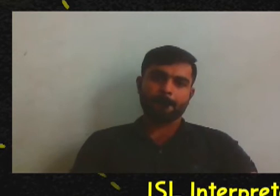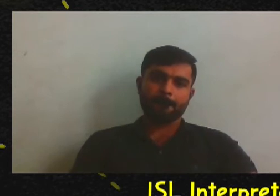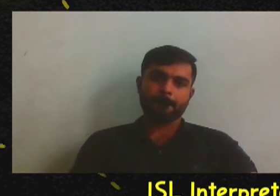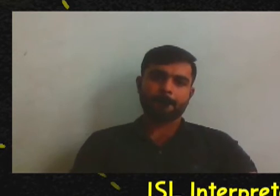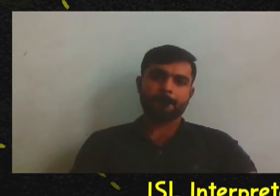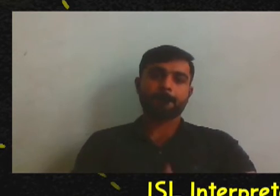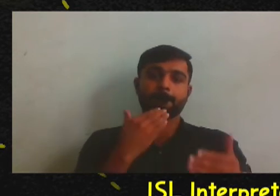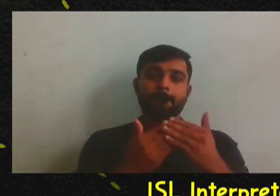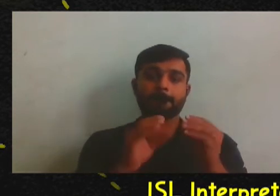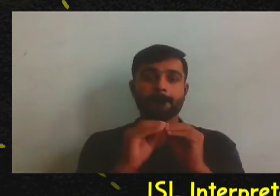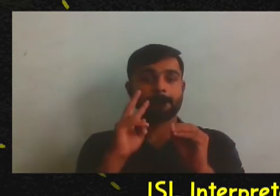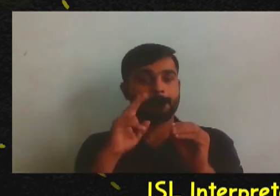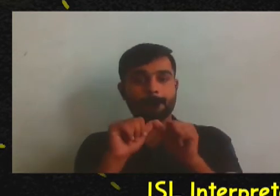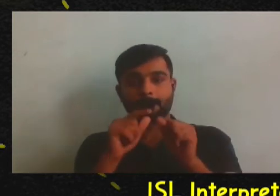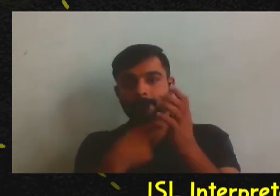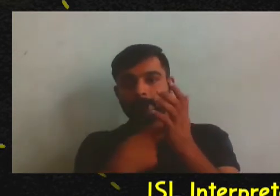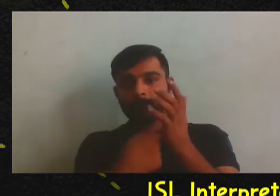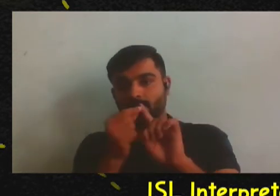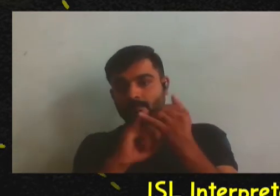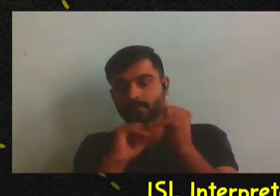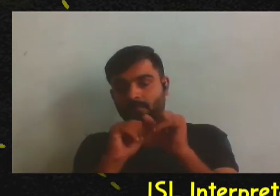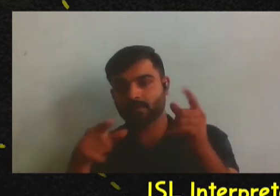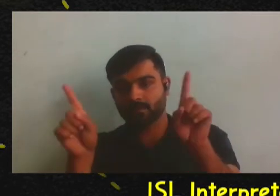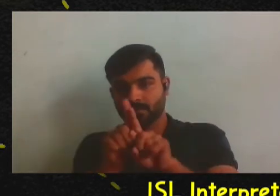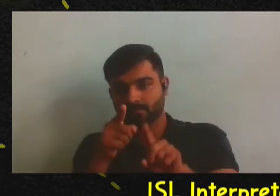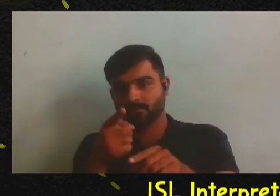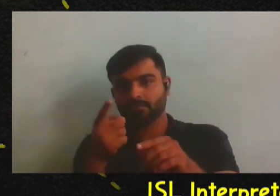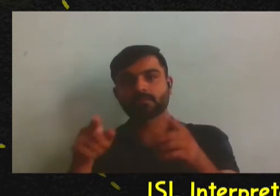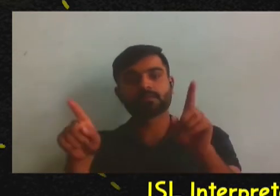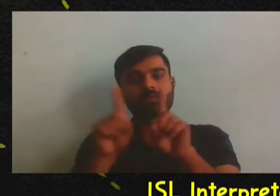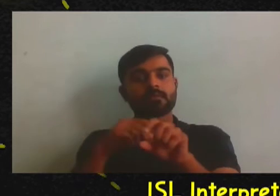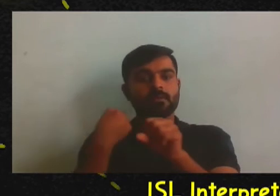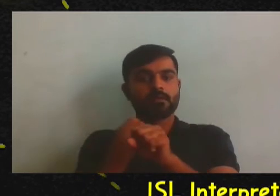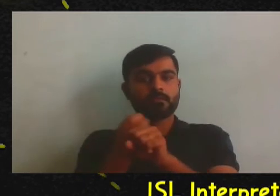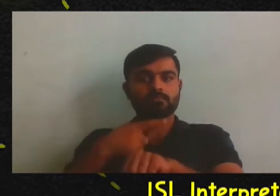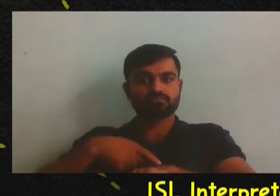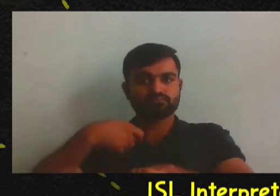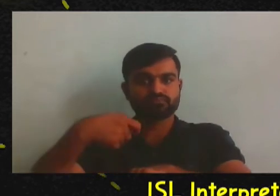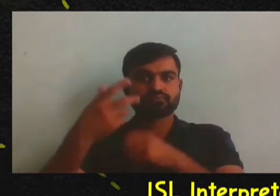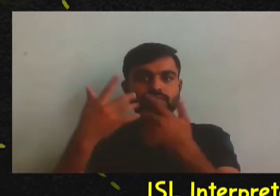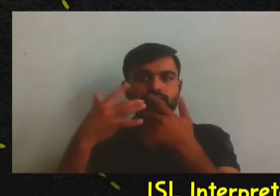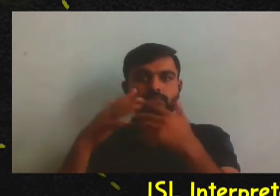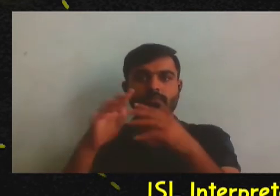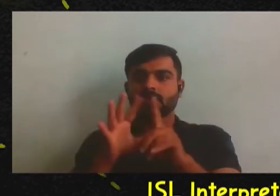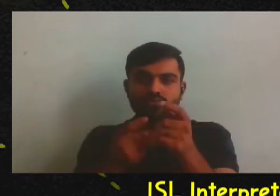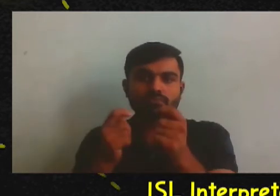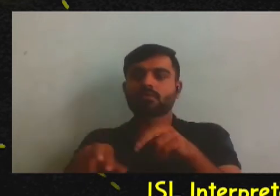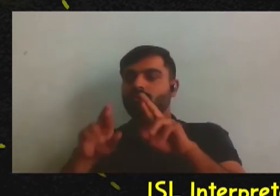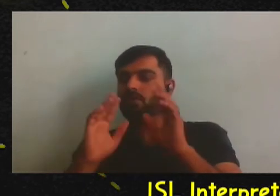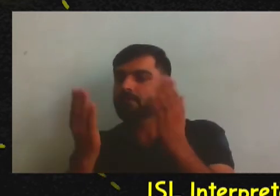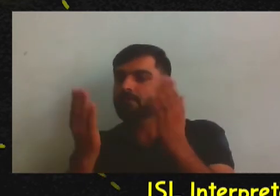Thank you, Biva. Rupsa, can I ask you the same, having done this work for such a long time now, as to how do you preserve hope,